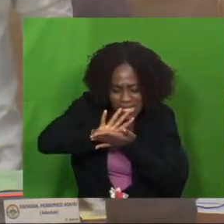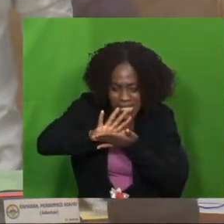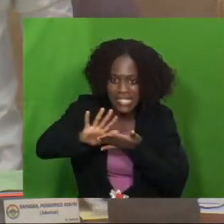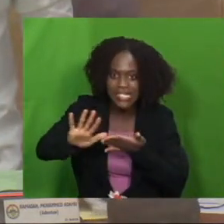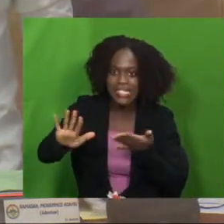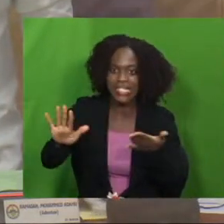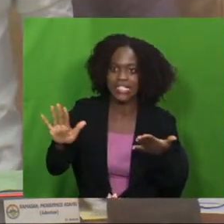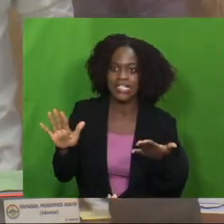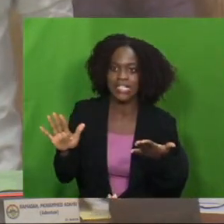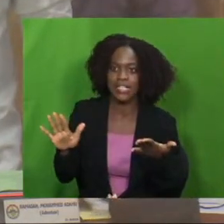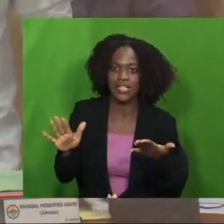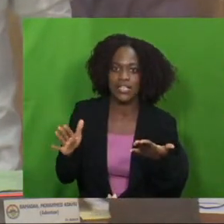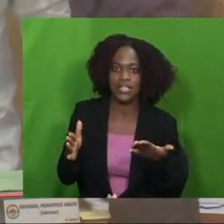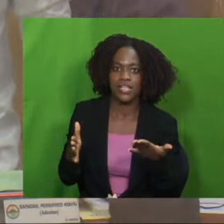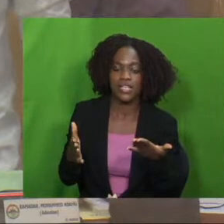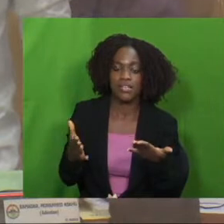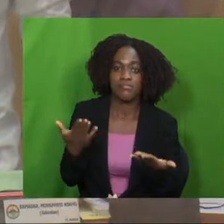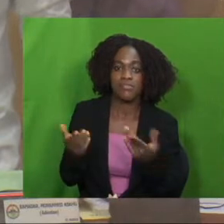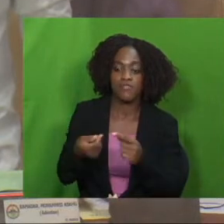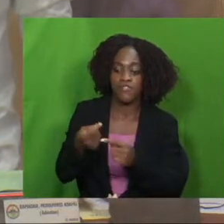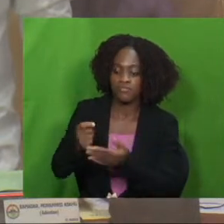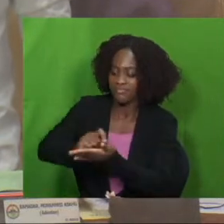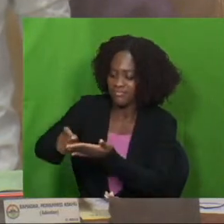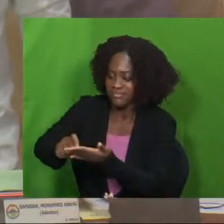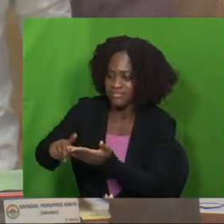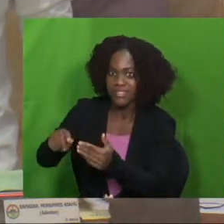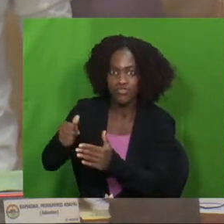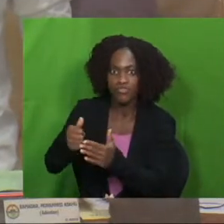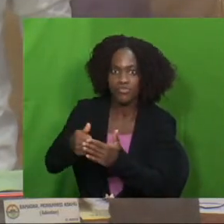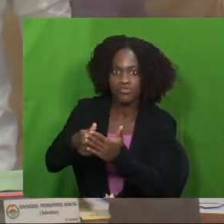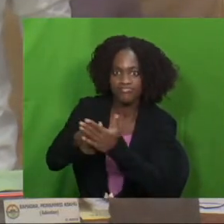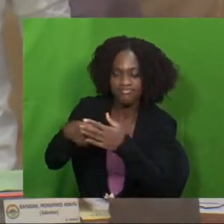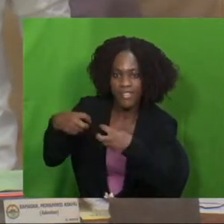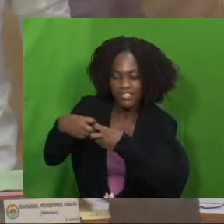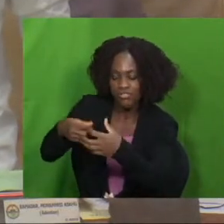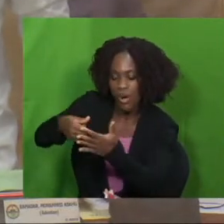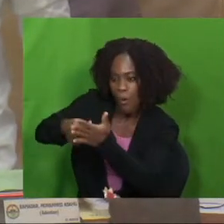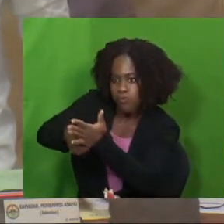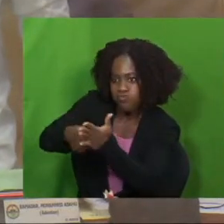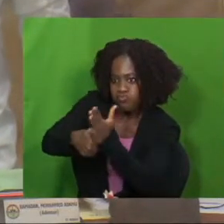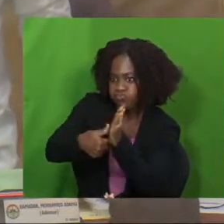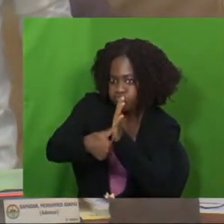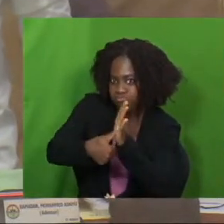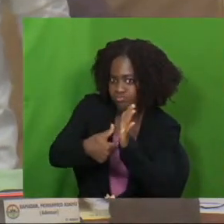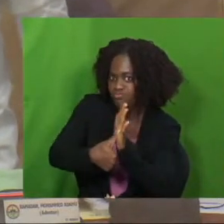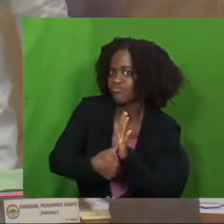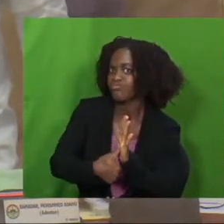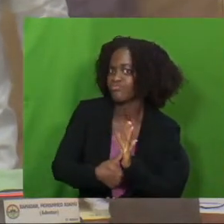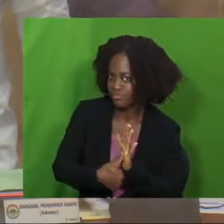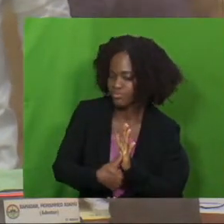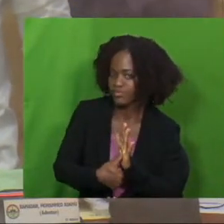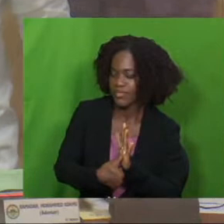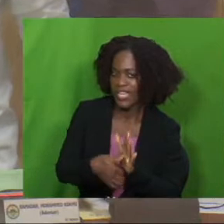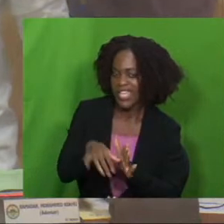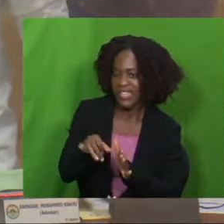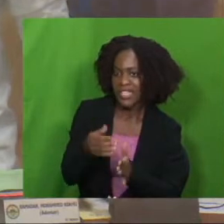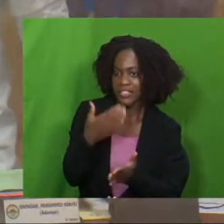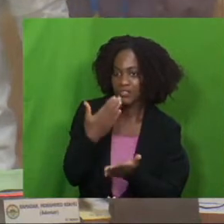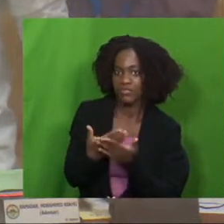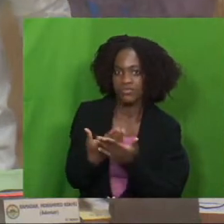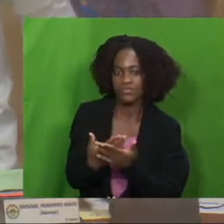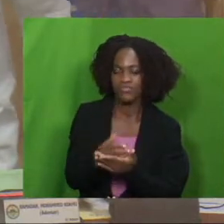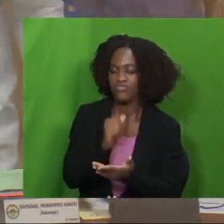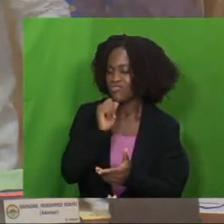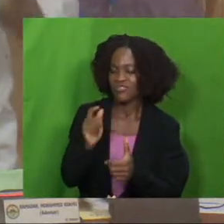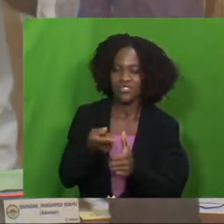manual signing to a biometric signing, Mr. Speaker, so that this issue would be laid to rest. It's not the first time it's come up.